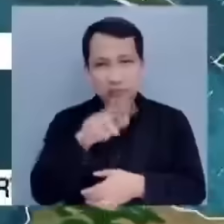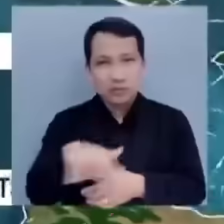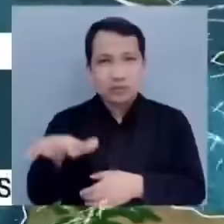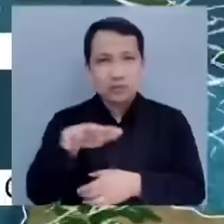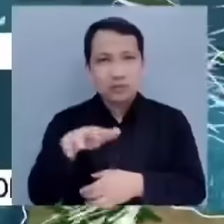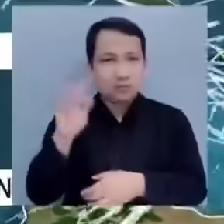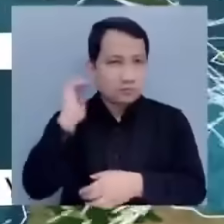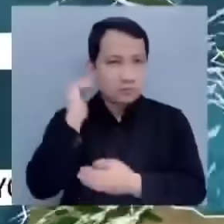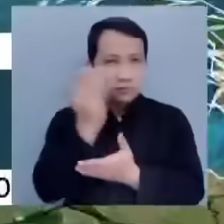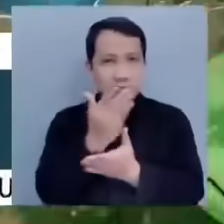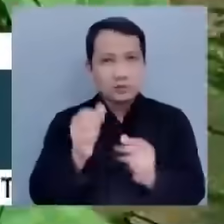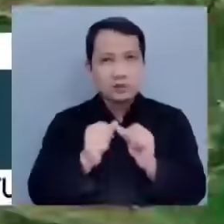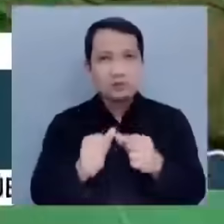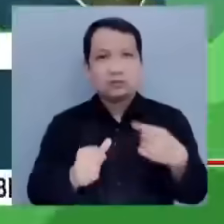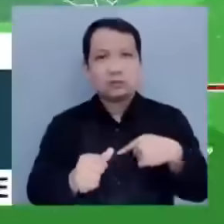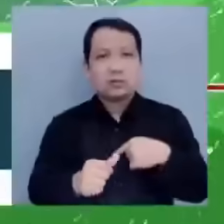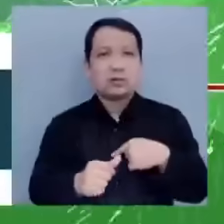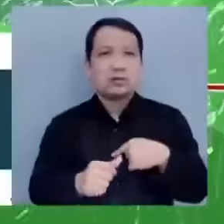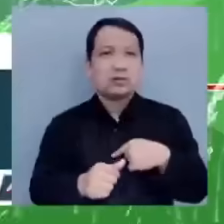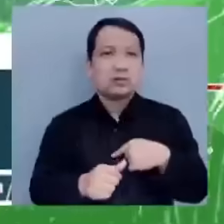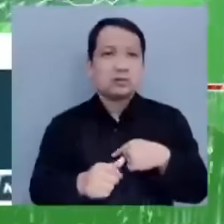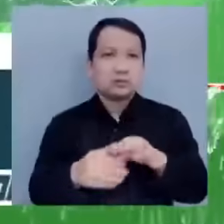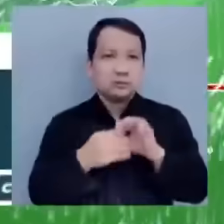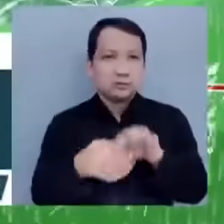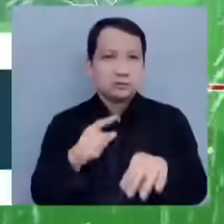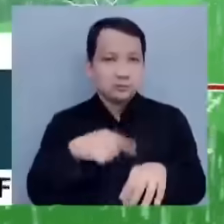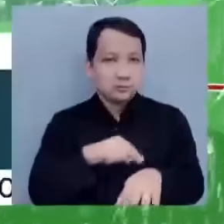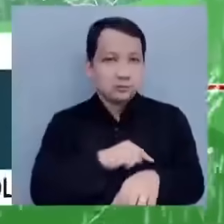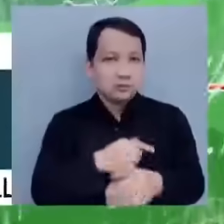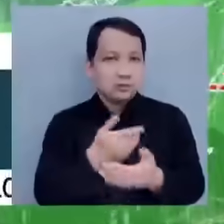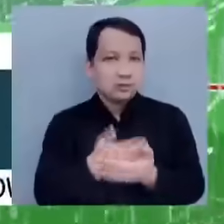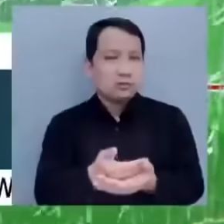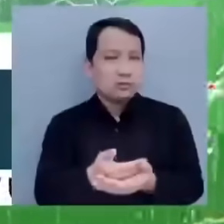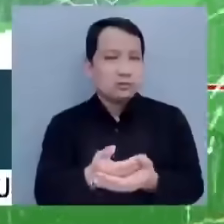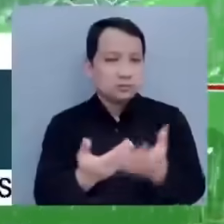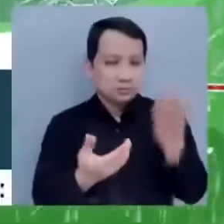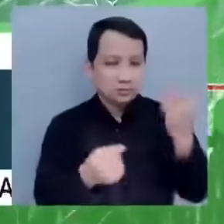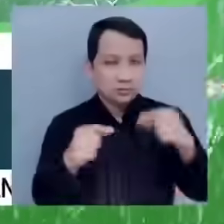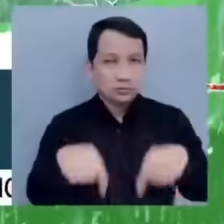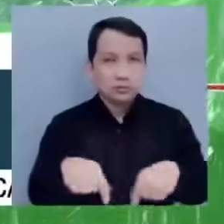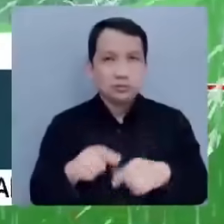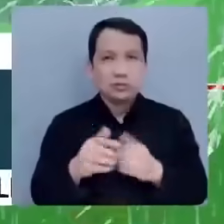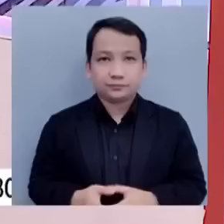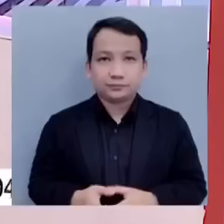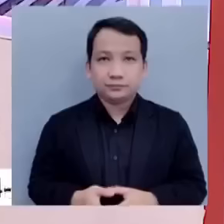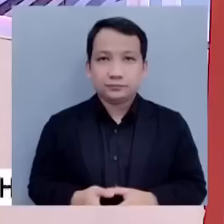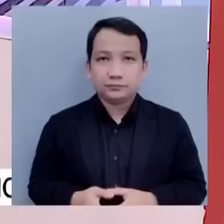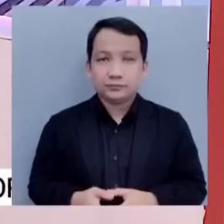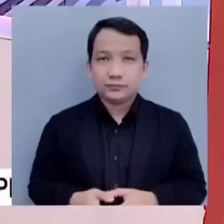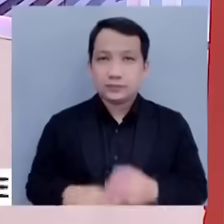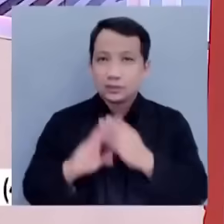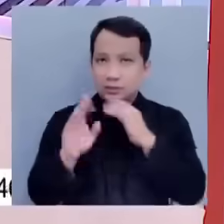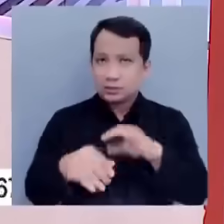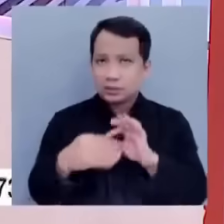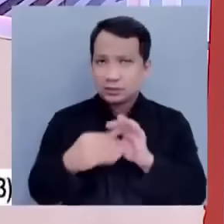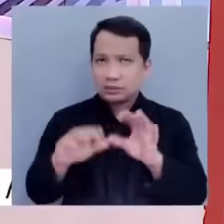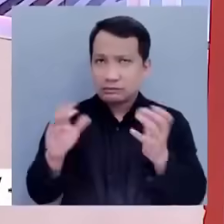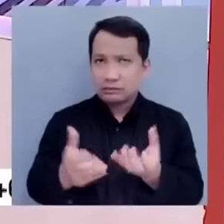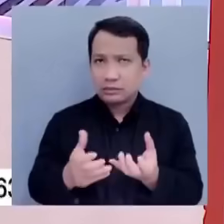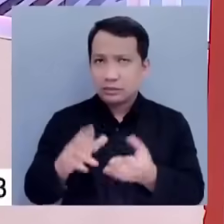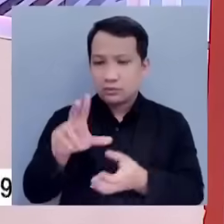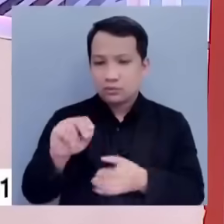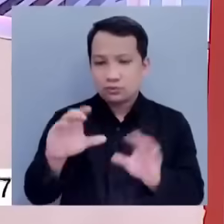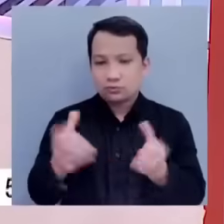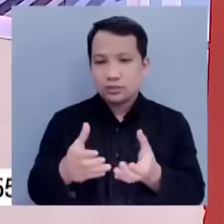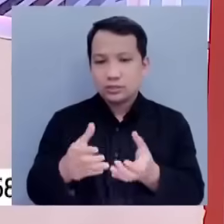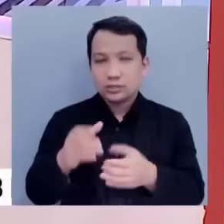Mindanao, particularly the Zamboanga Peninsula. That's the latest from PAGASA. This is Lori De La Cruz. Classes have been suspended in the province